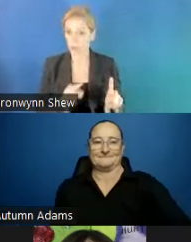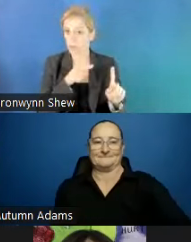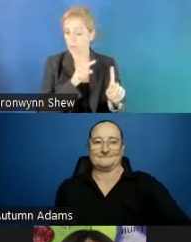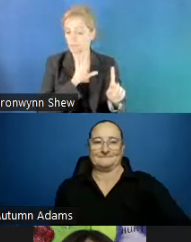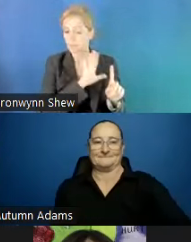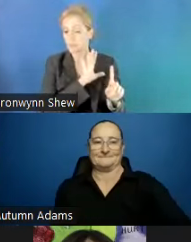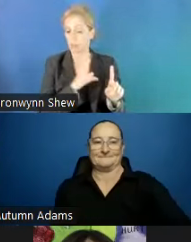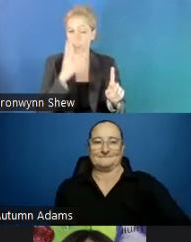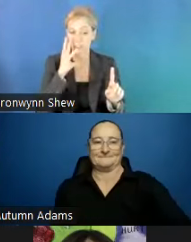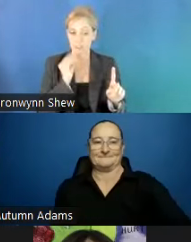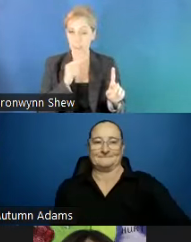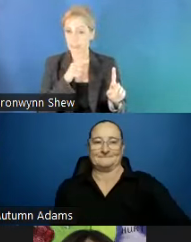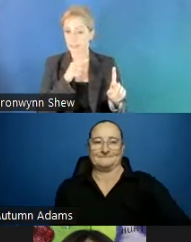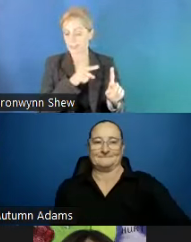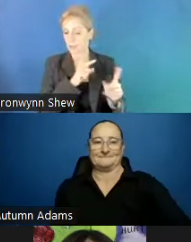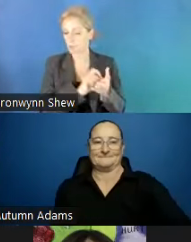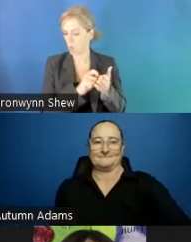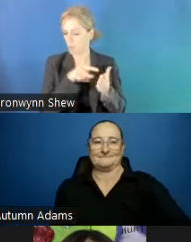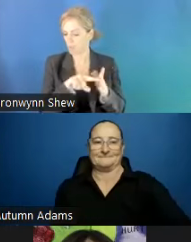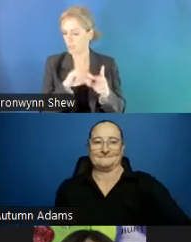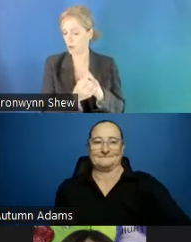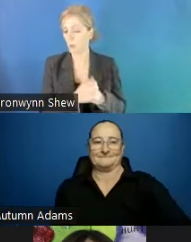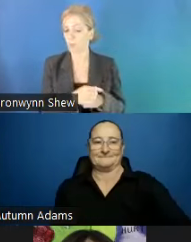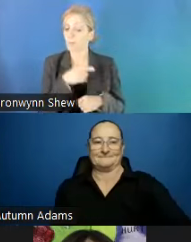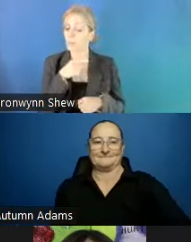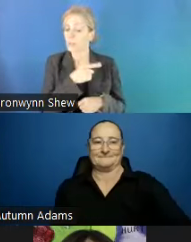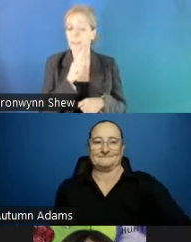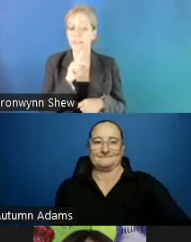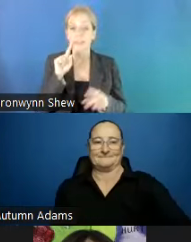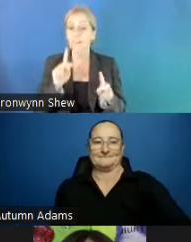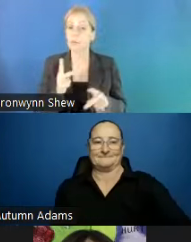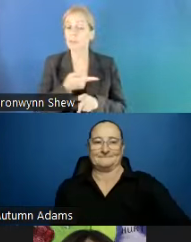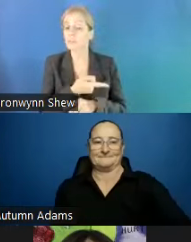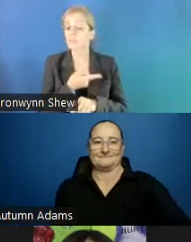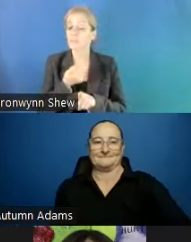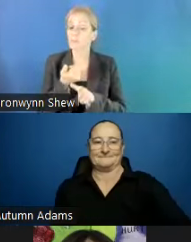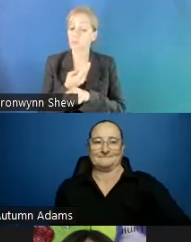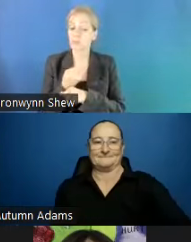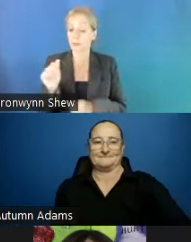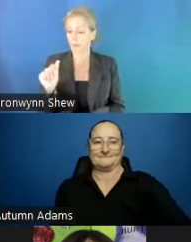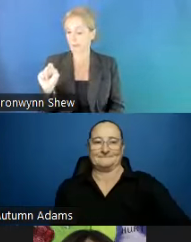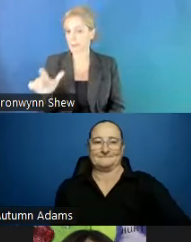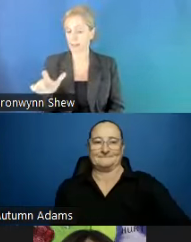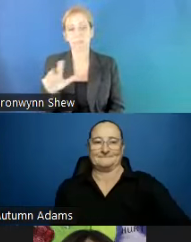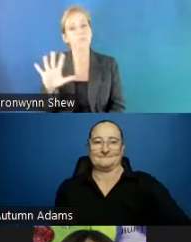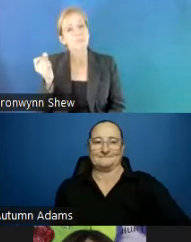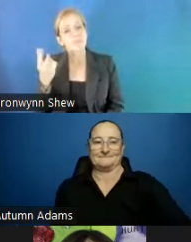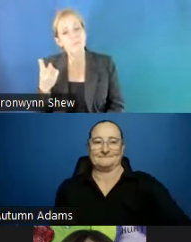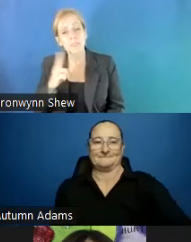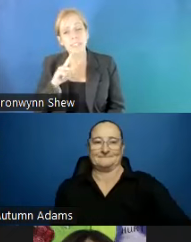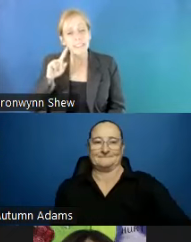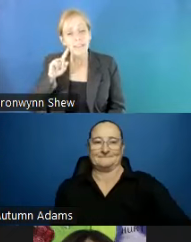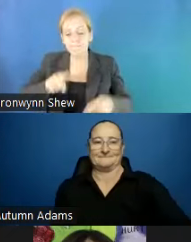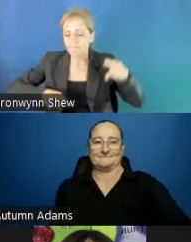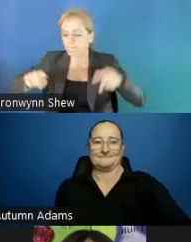And again, deaf people vary between children and adults, language deprivation, if